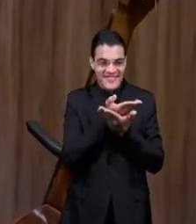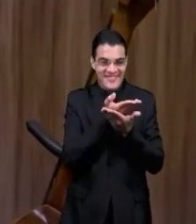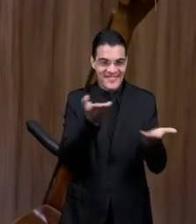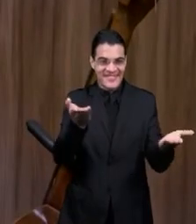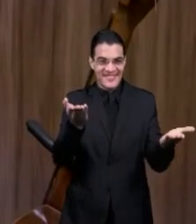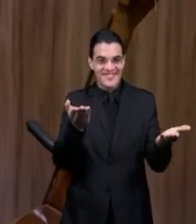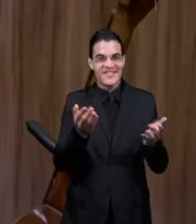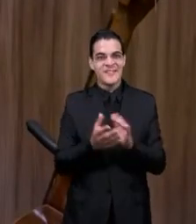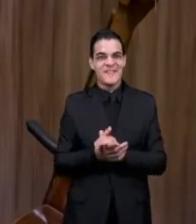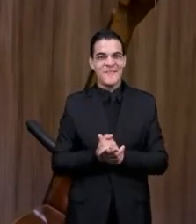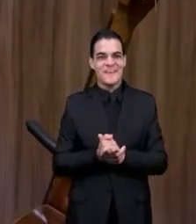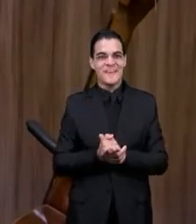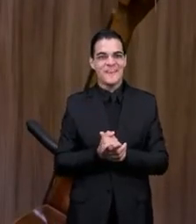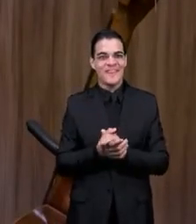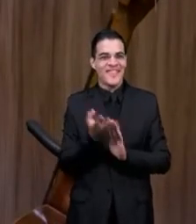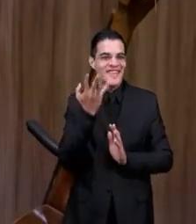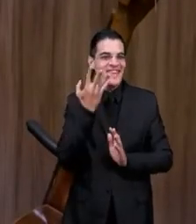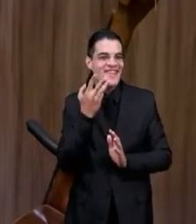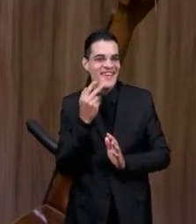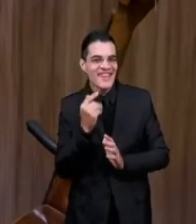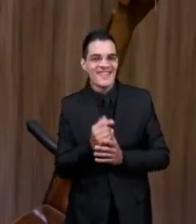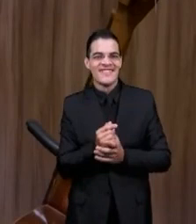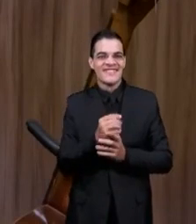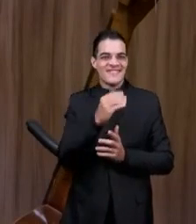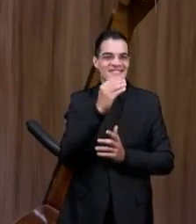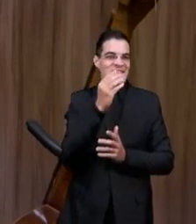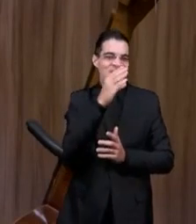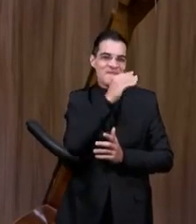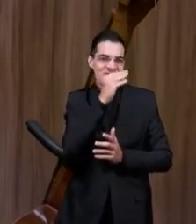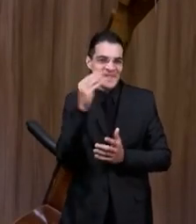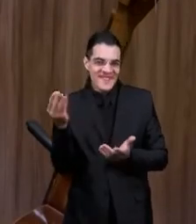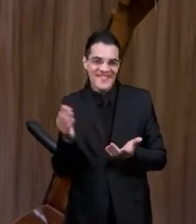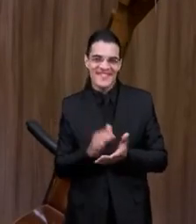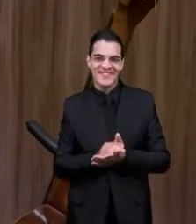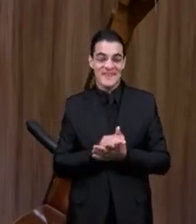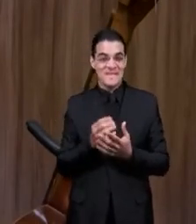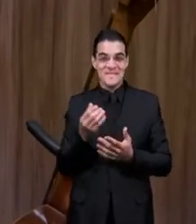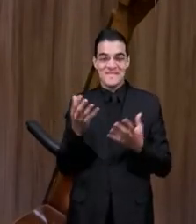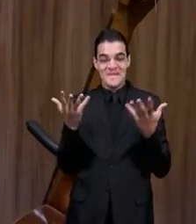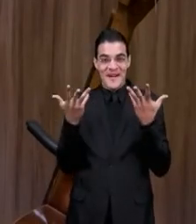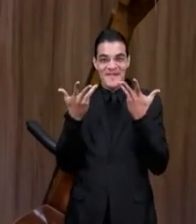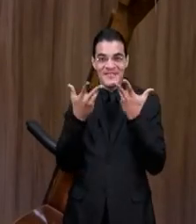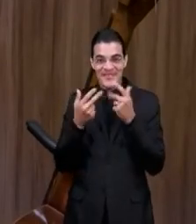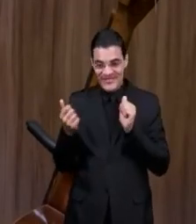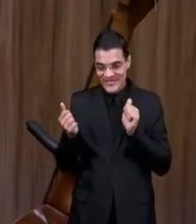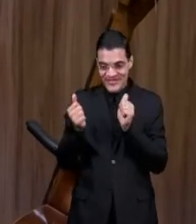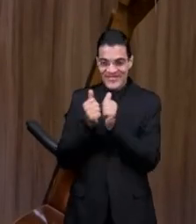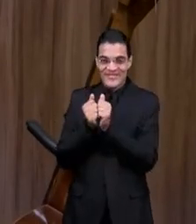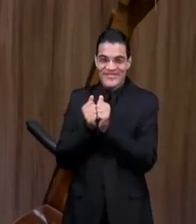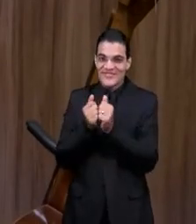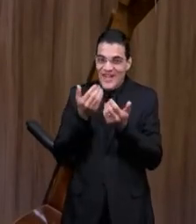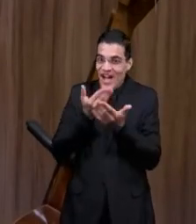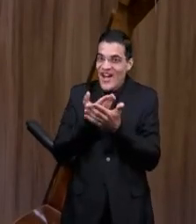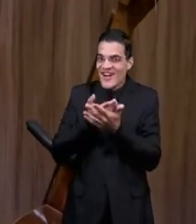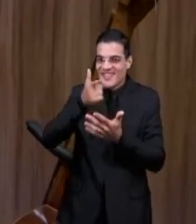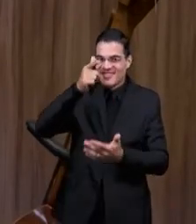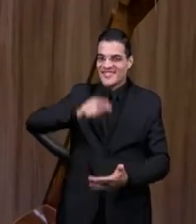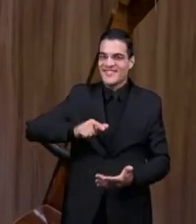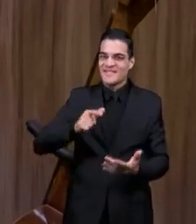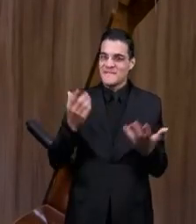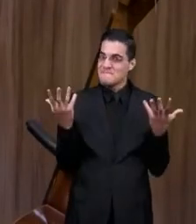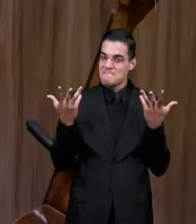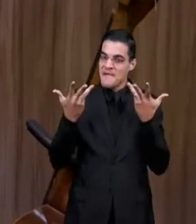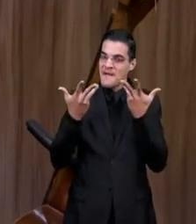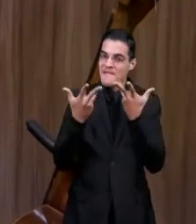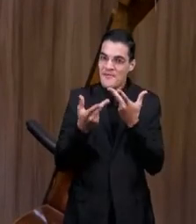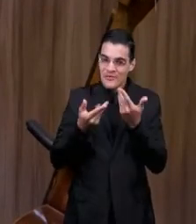children, intermediates, and adolescents. What a blessing it is to be together for another class. It's a marvelous